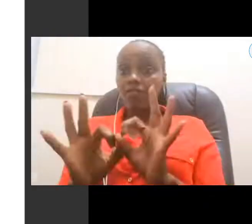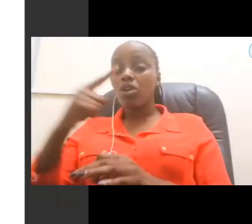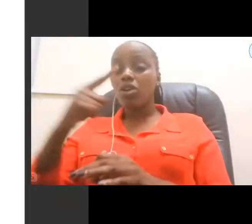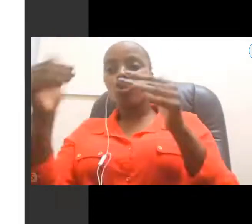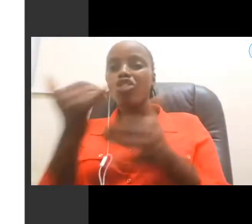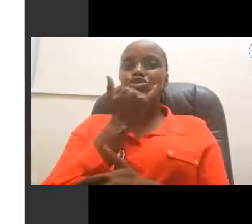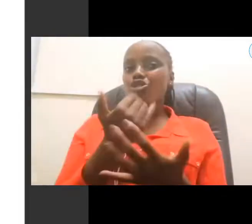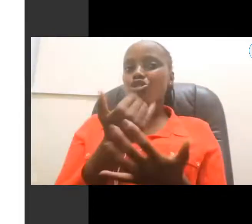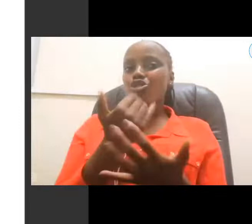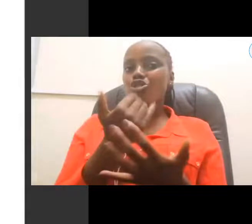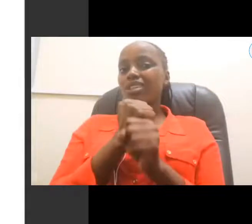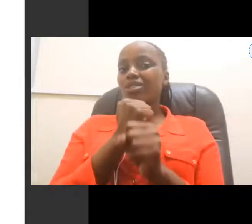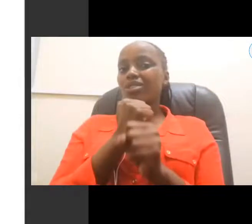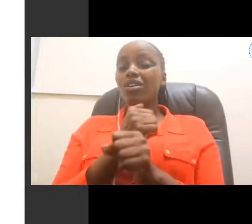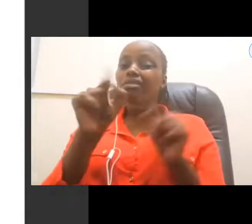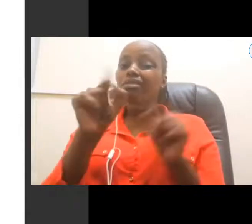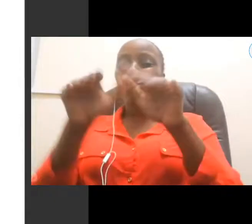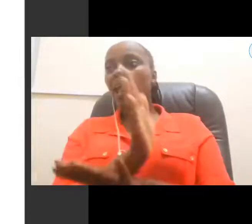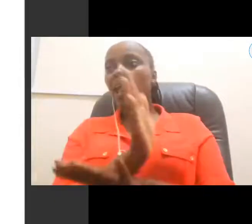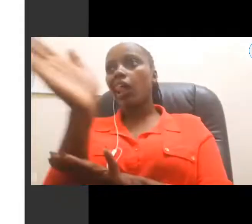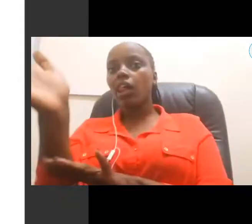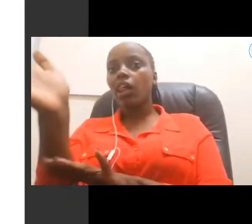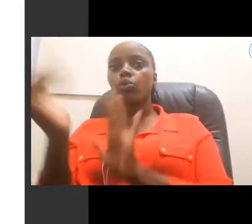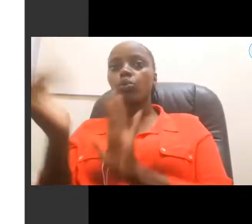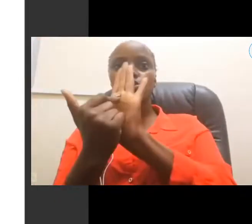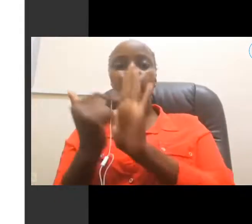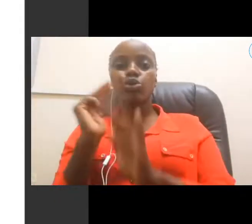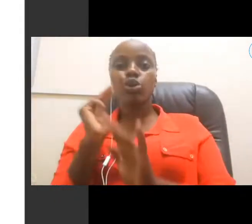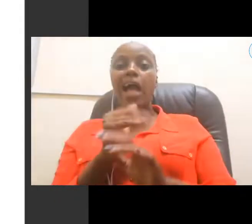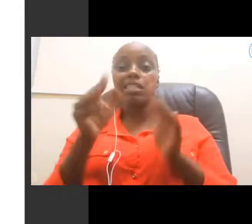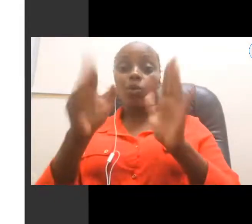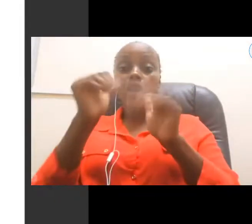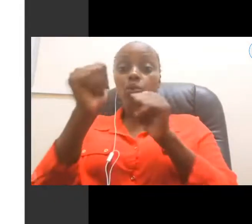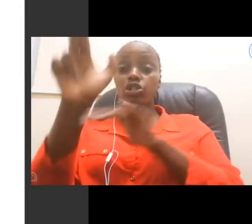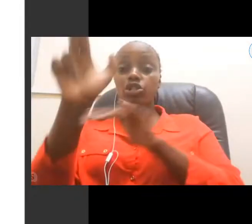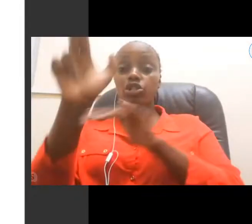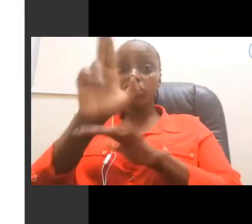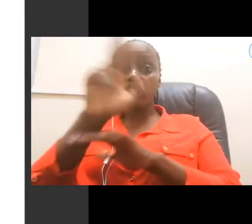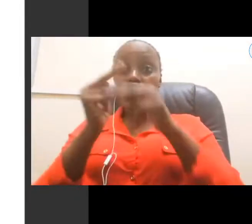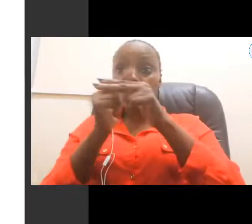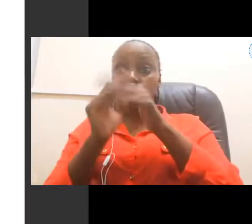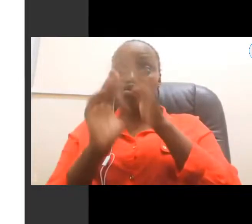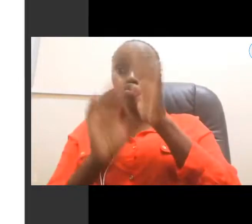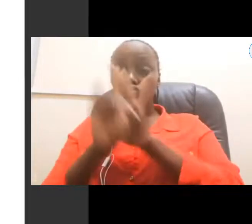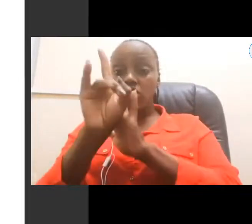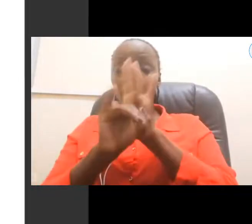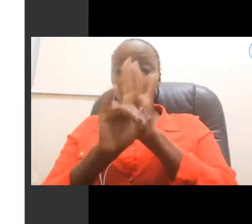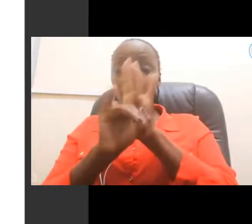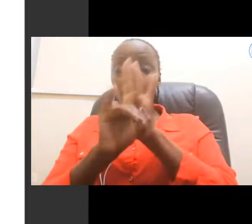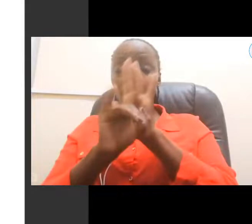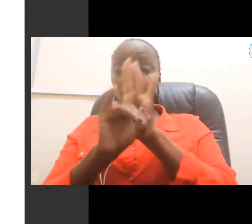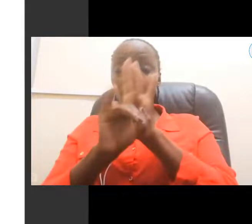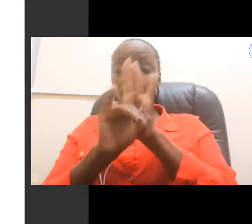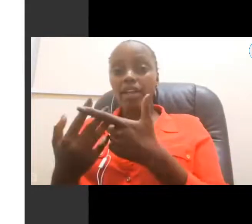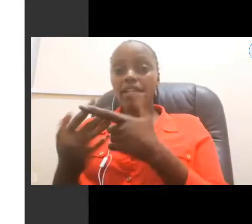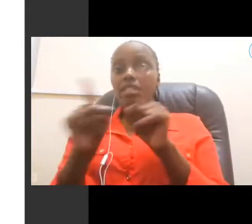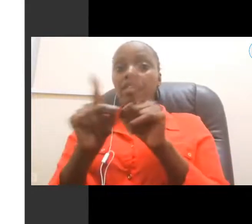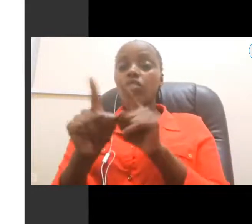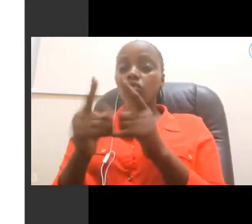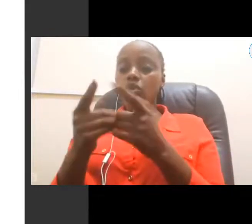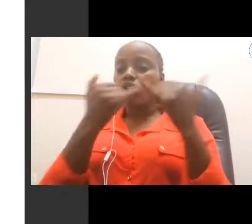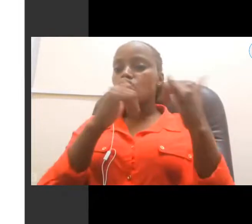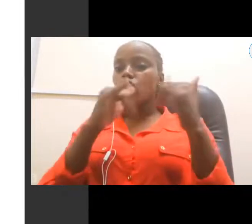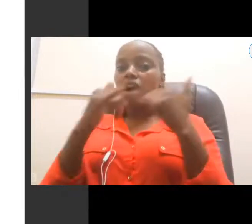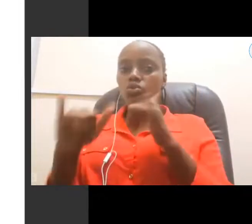So it's very important that as soon as we have developed the strategic plan, because it's a roadmap, we then operationalize the strategic